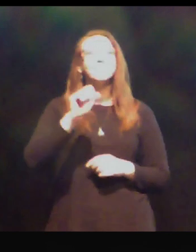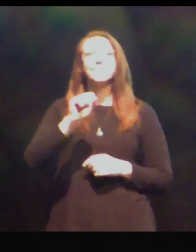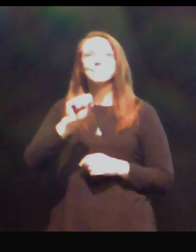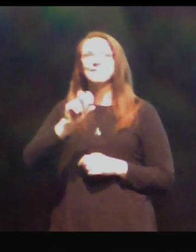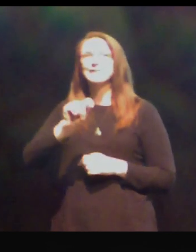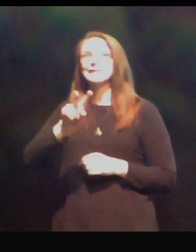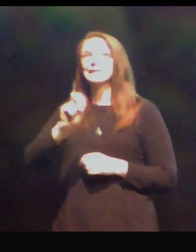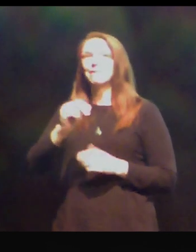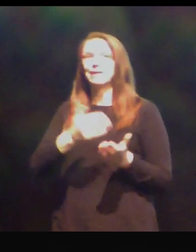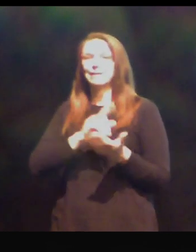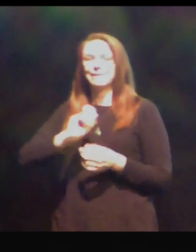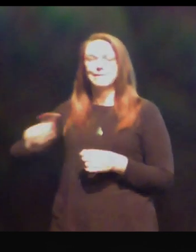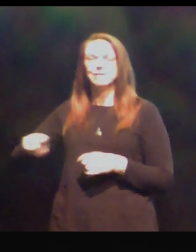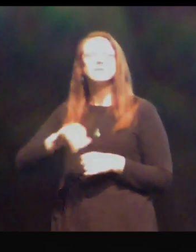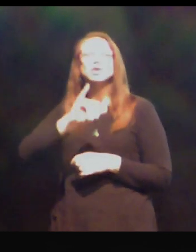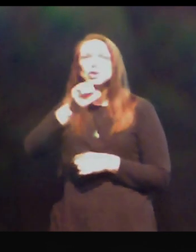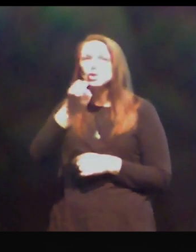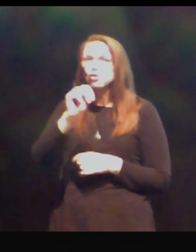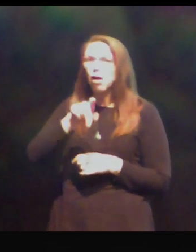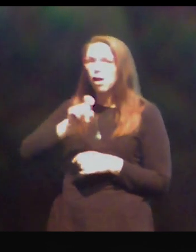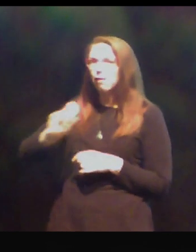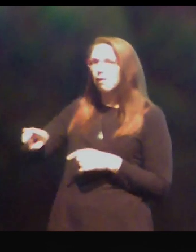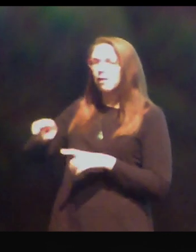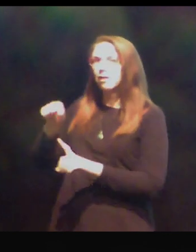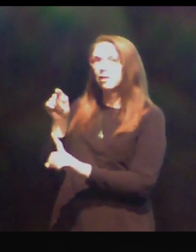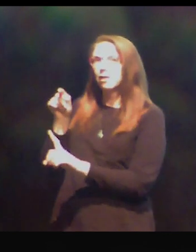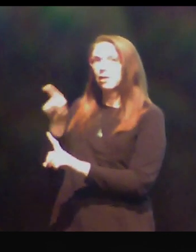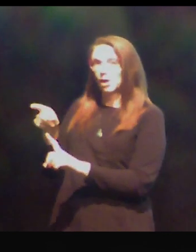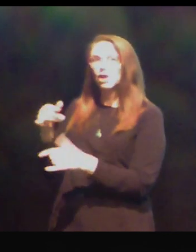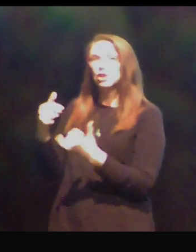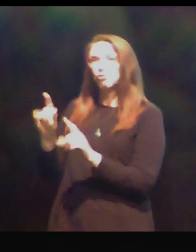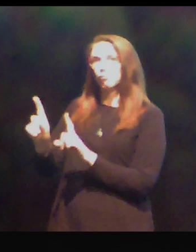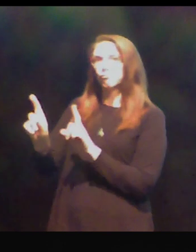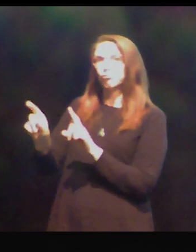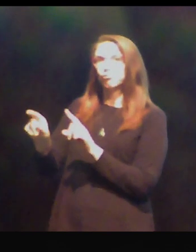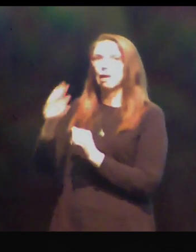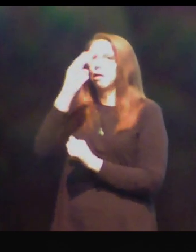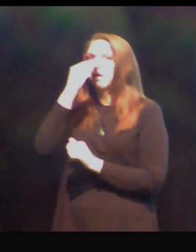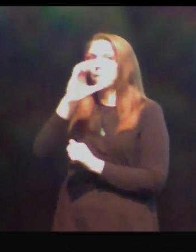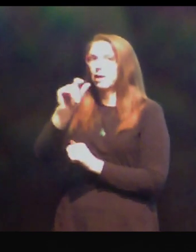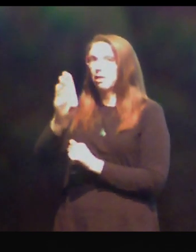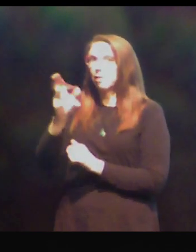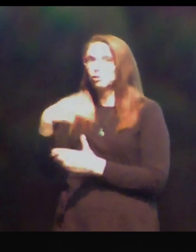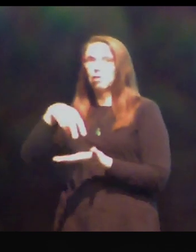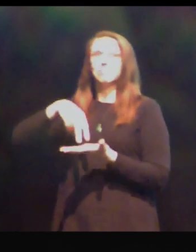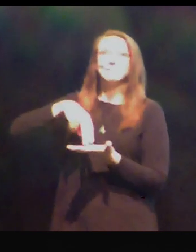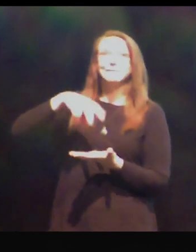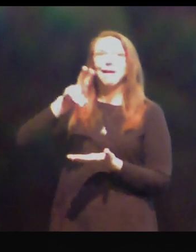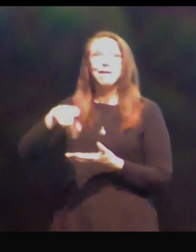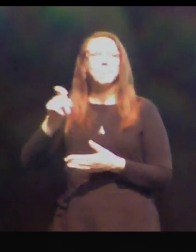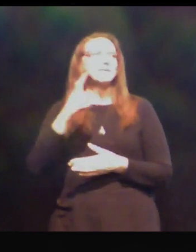And, John, are you still frequenting the comedy clubs? Not as much